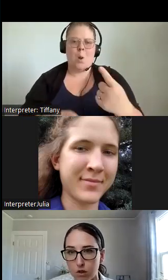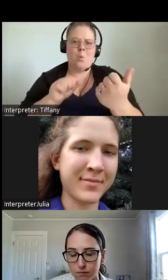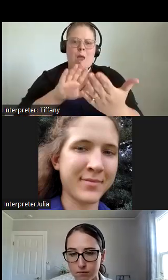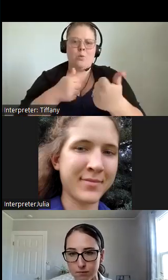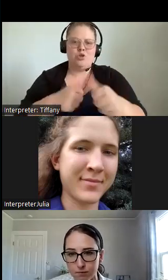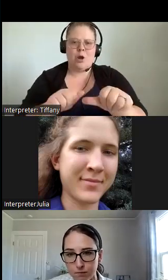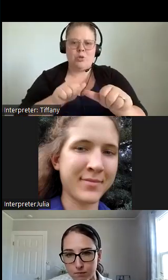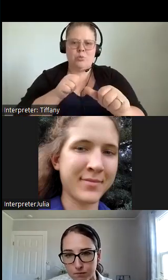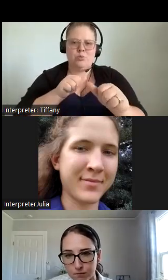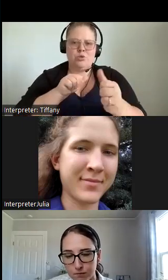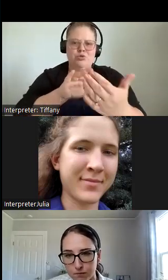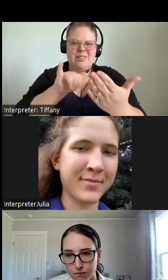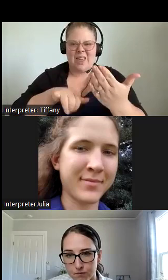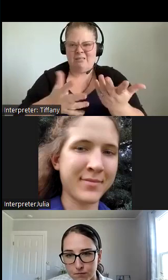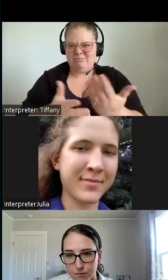in rule.